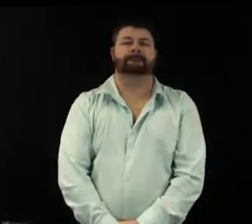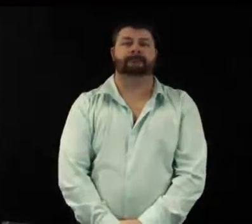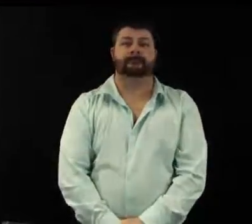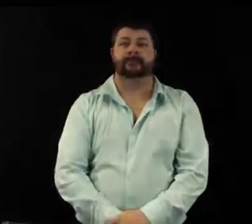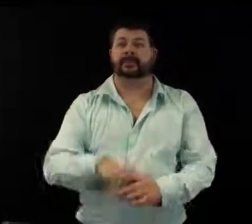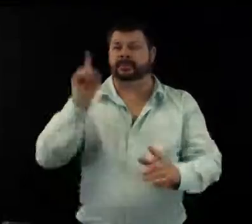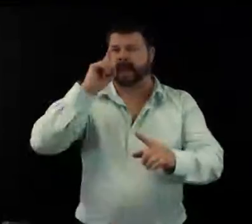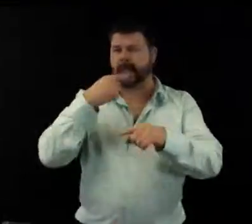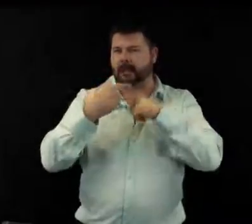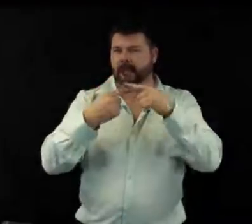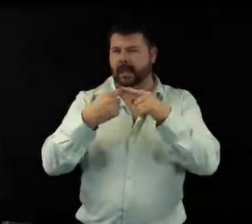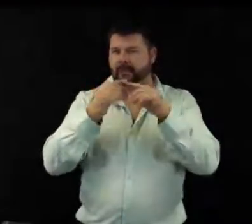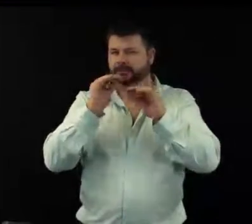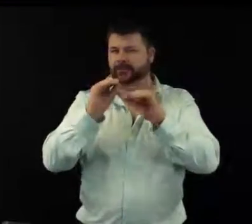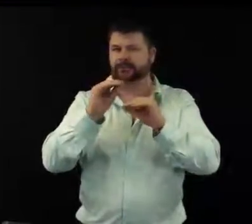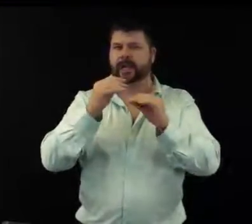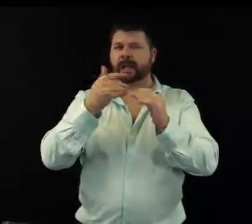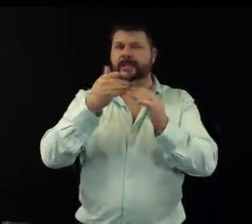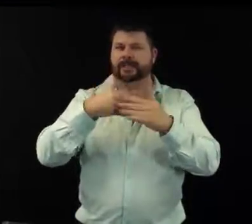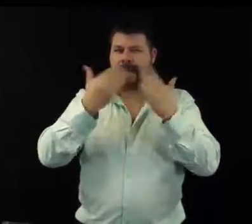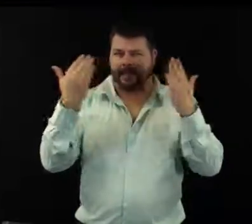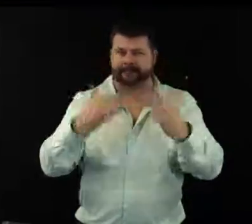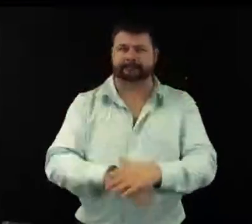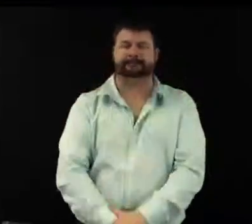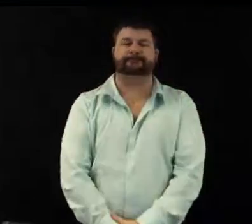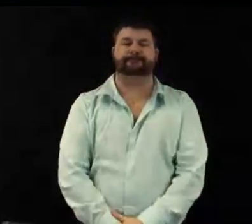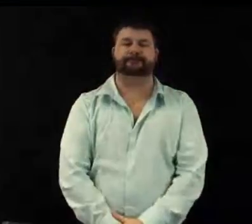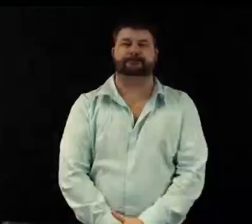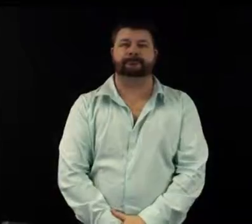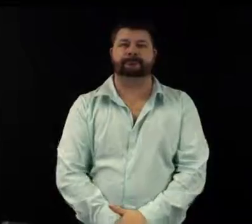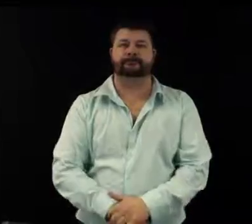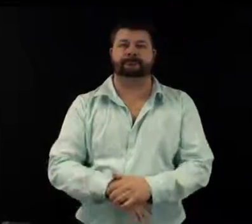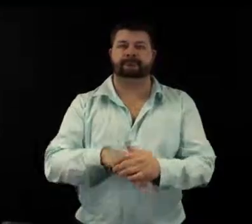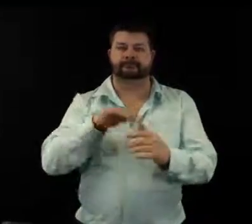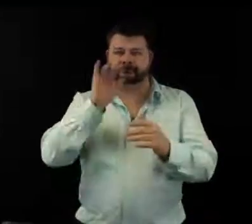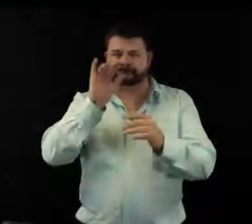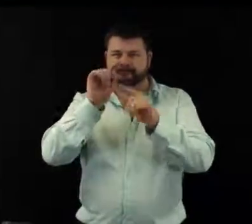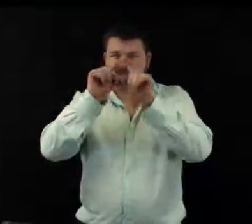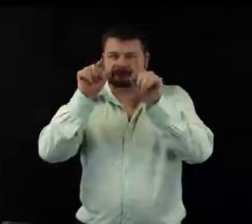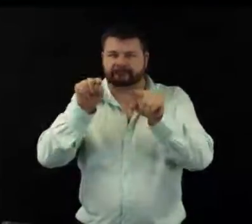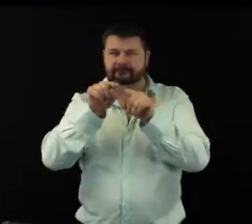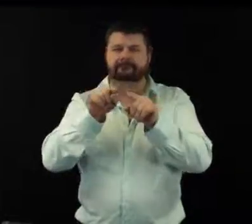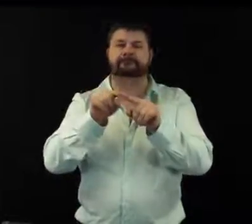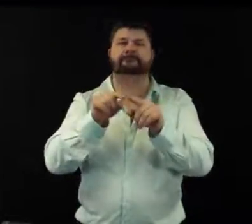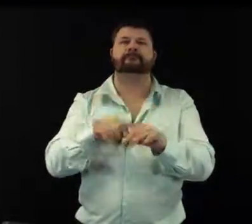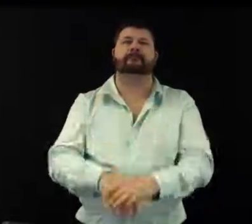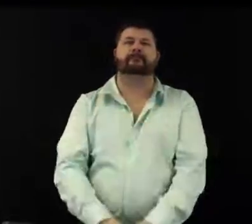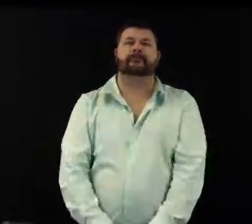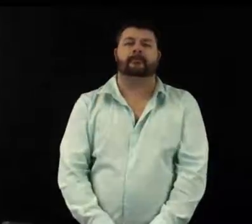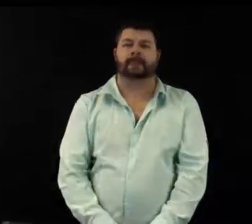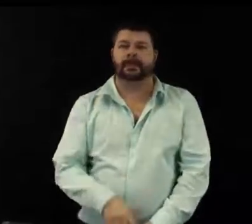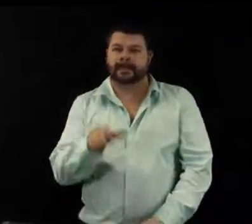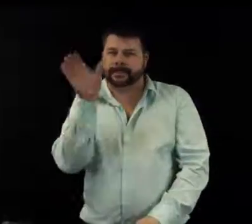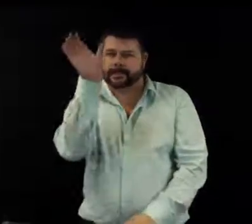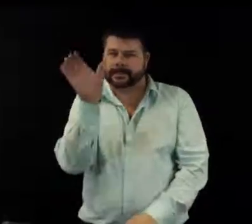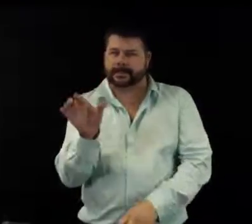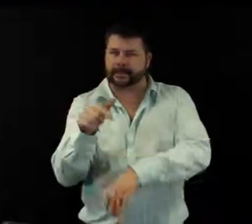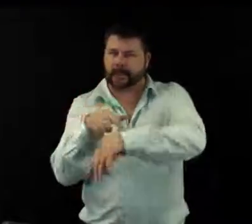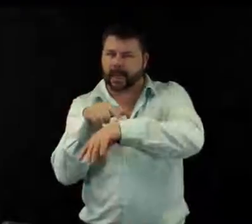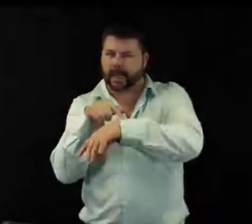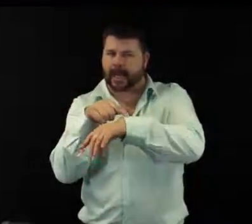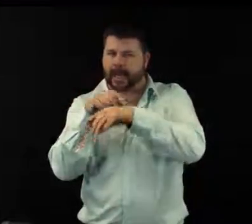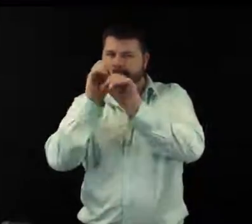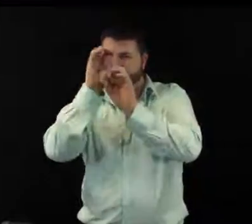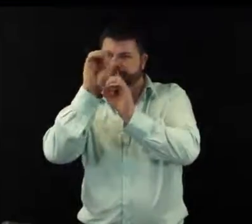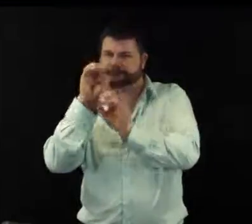by tapping on the Day button. You'll see a list of all of your events for that day in the scrollable box on the left, with an hour-by-hour breakdown